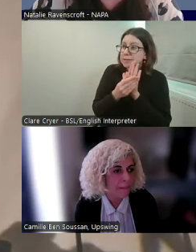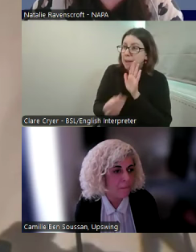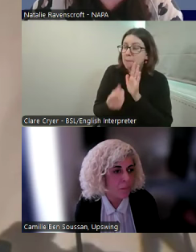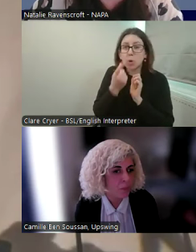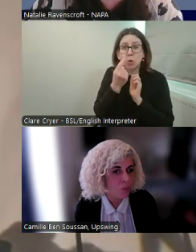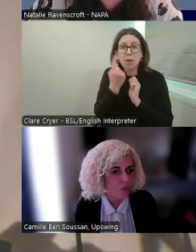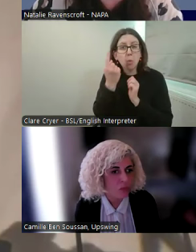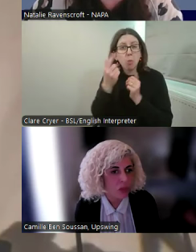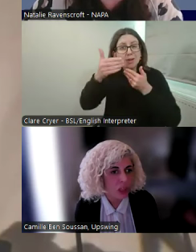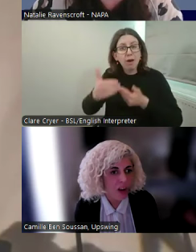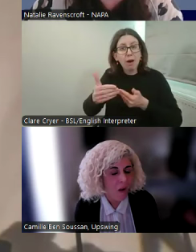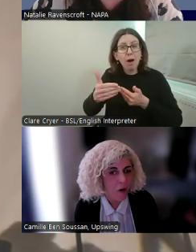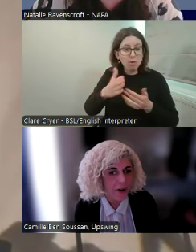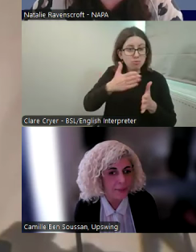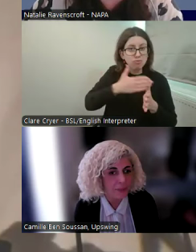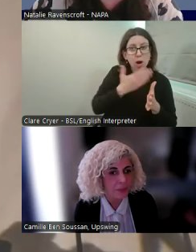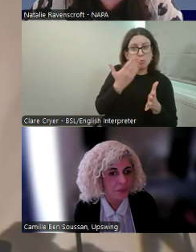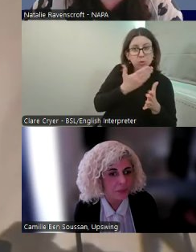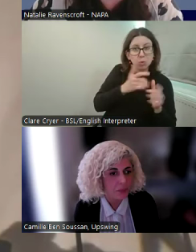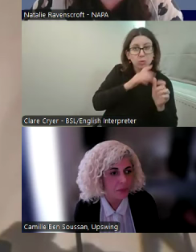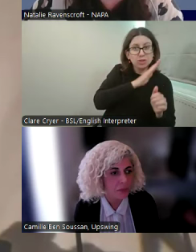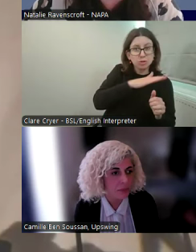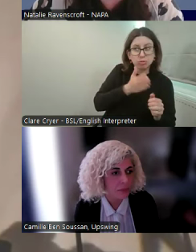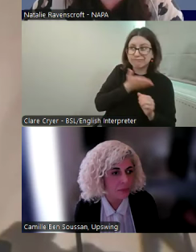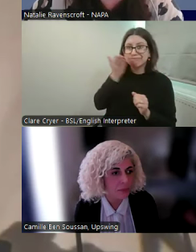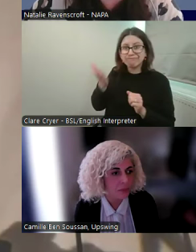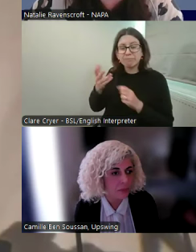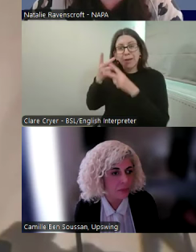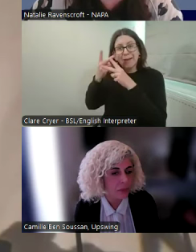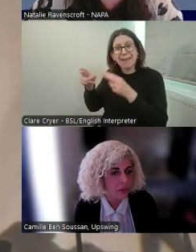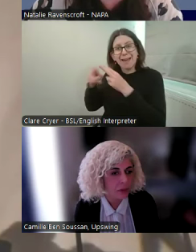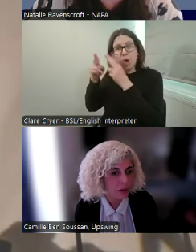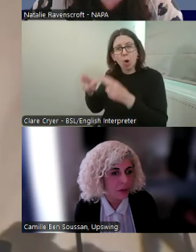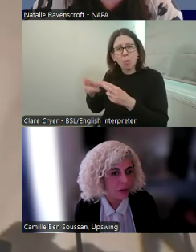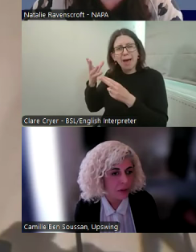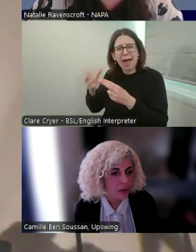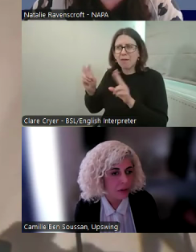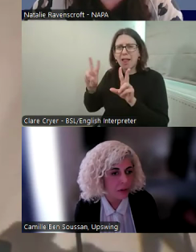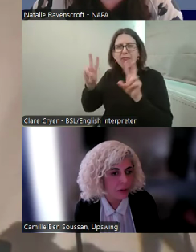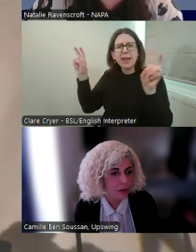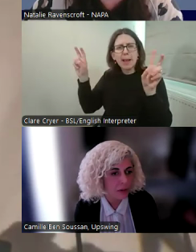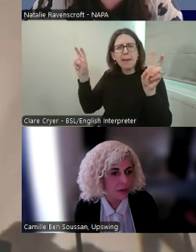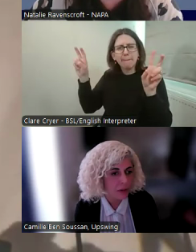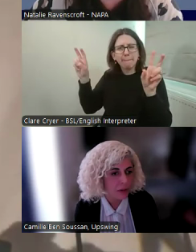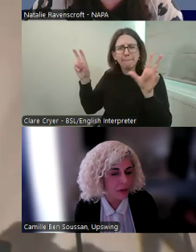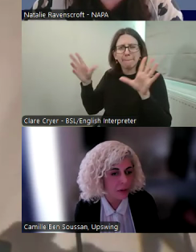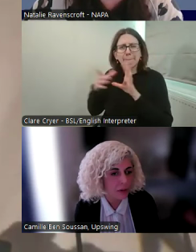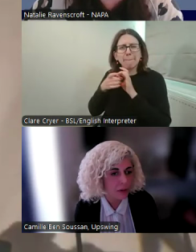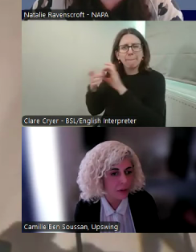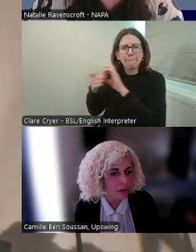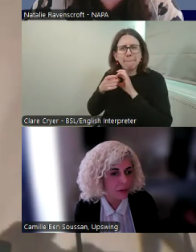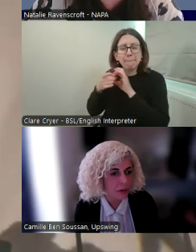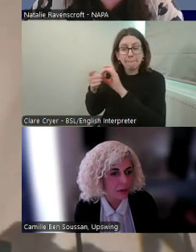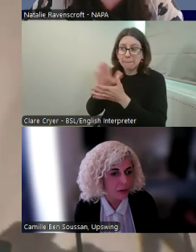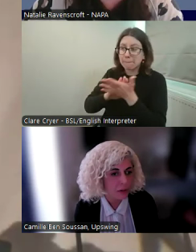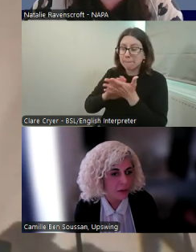term-long project where the primary school children come to the care home around a shared theme. and that it builds local connections,